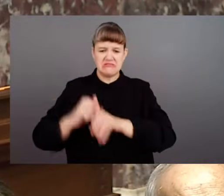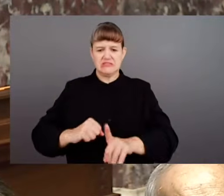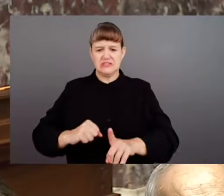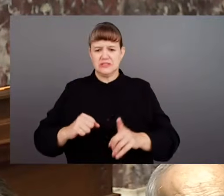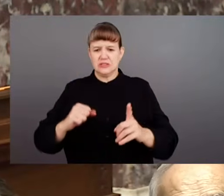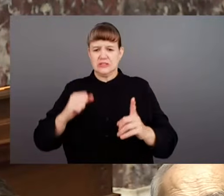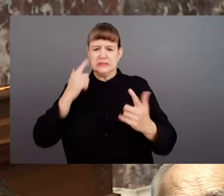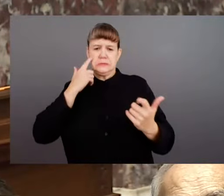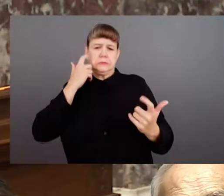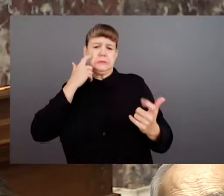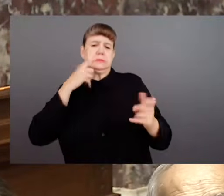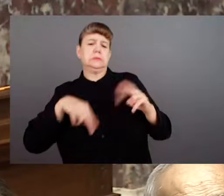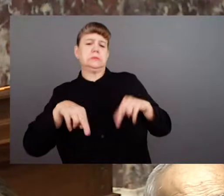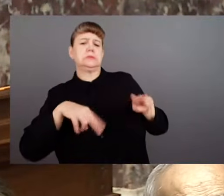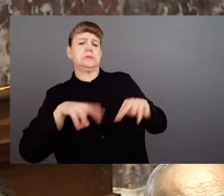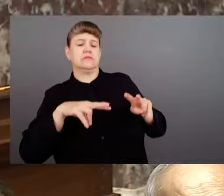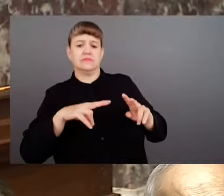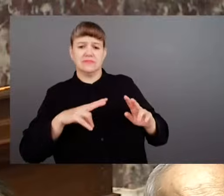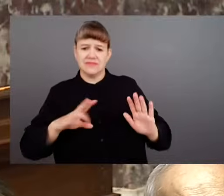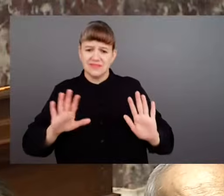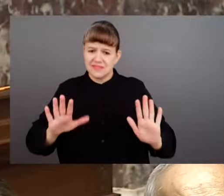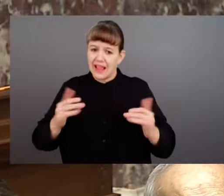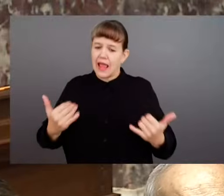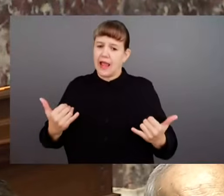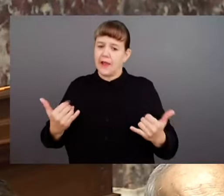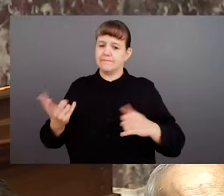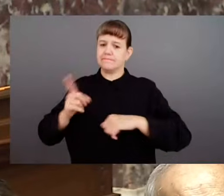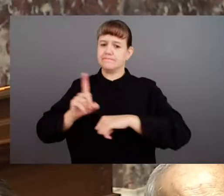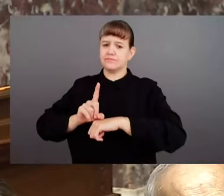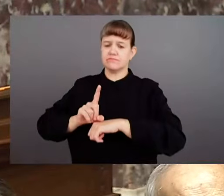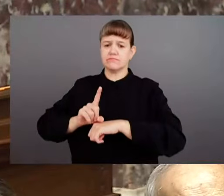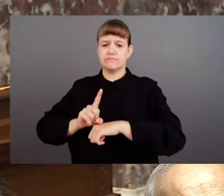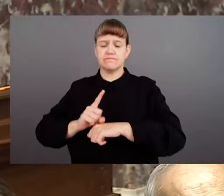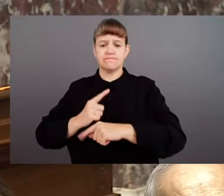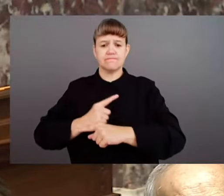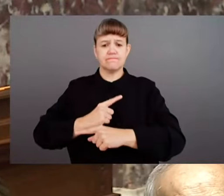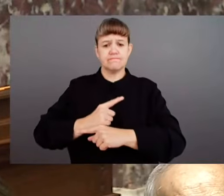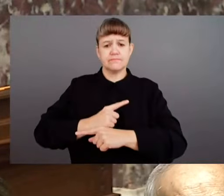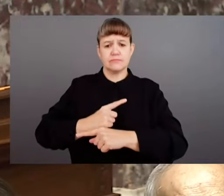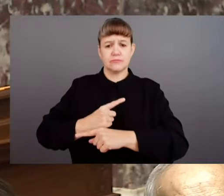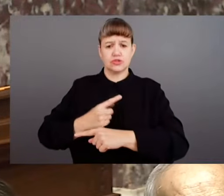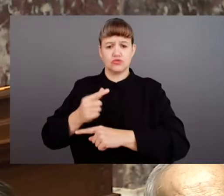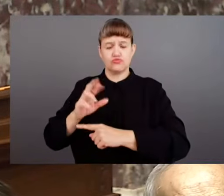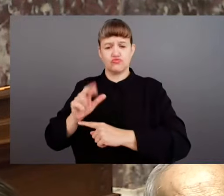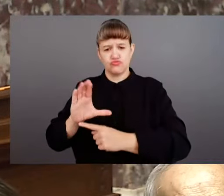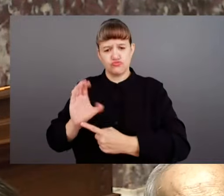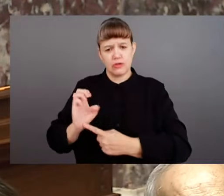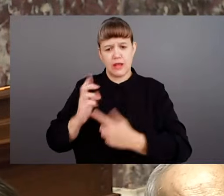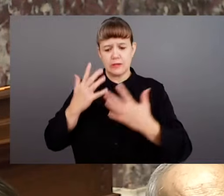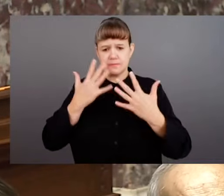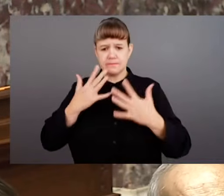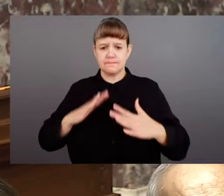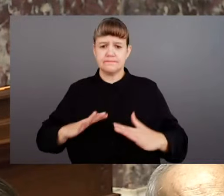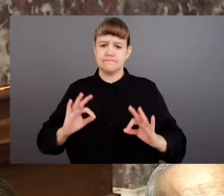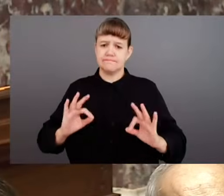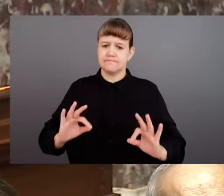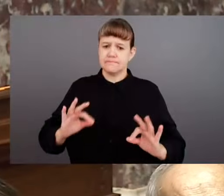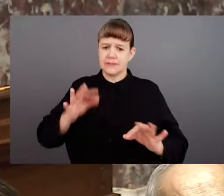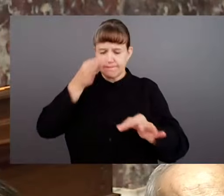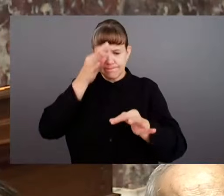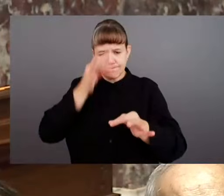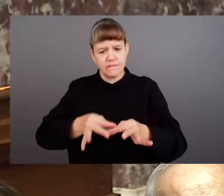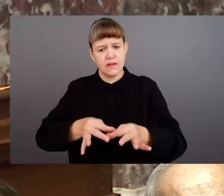resilience. Let me be clear. Justice is not justice if it is selective, and